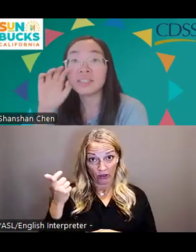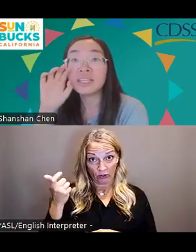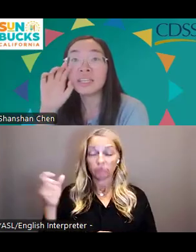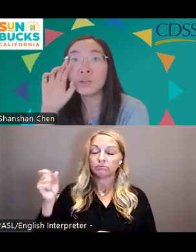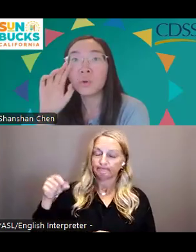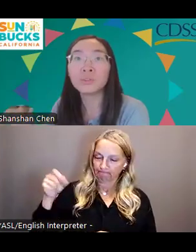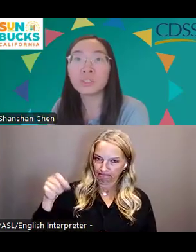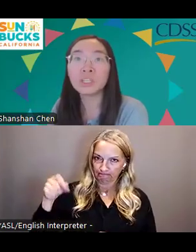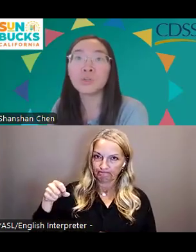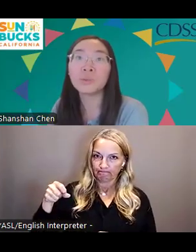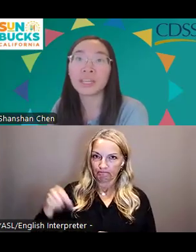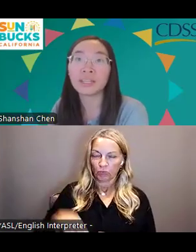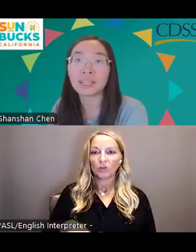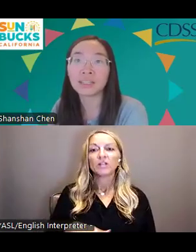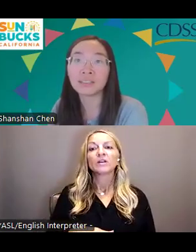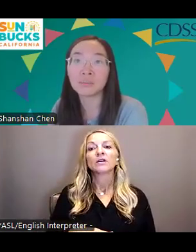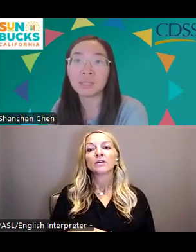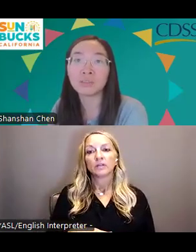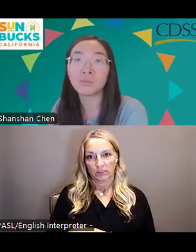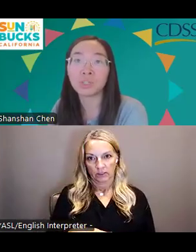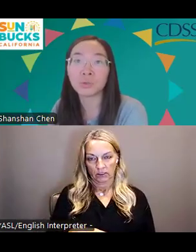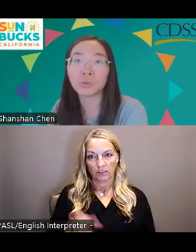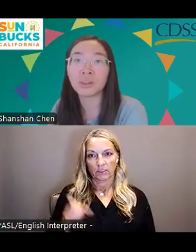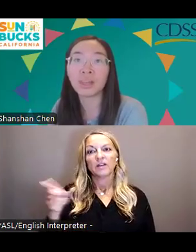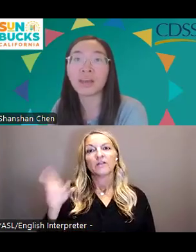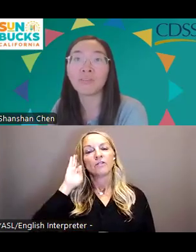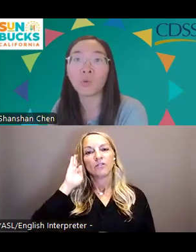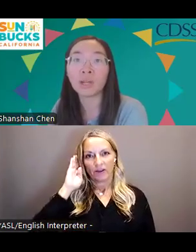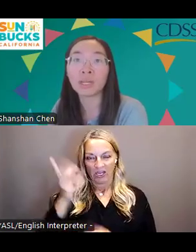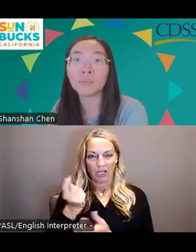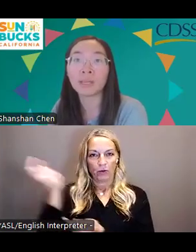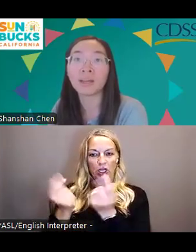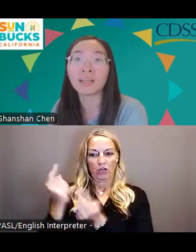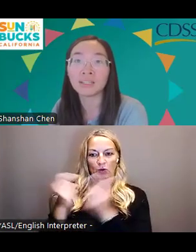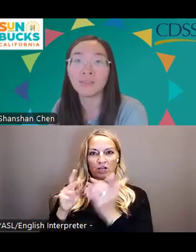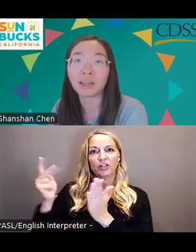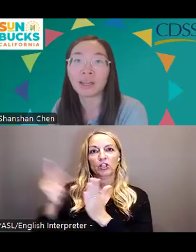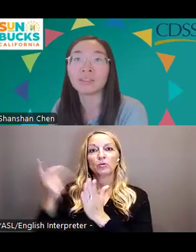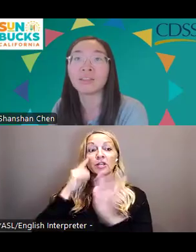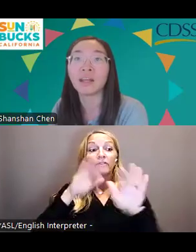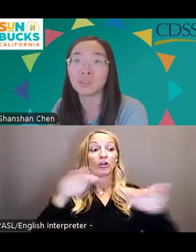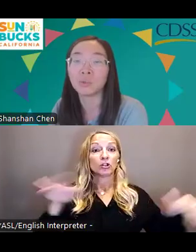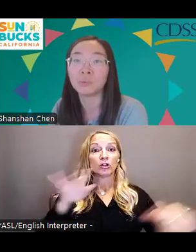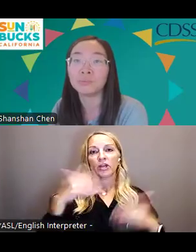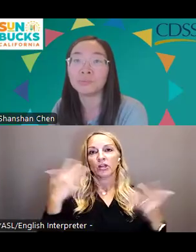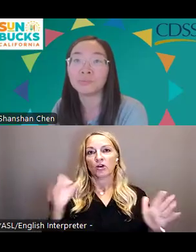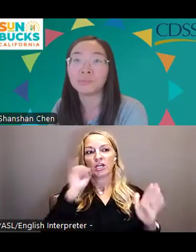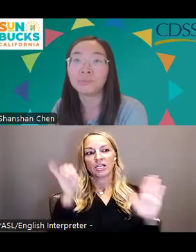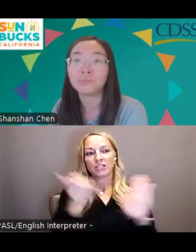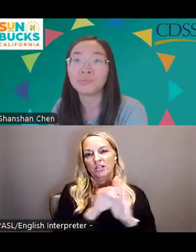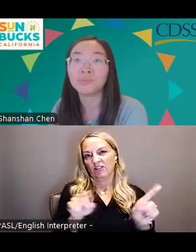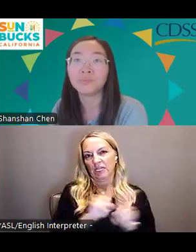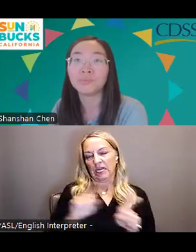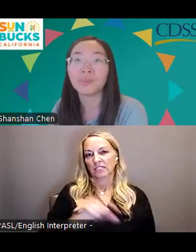yes. CDE will deduplicate data submitted for children that have already been identified as eligible.